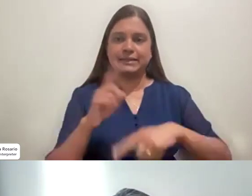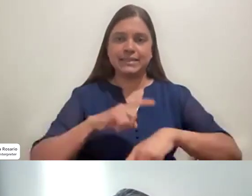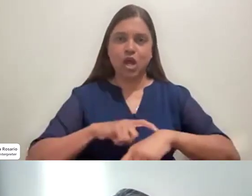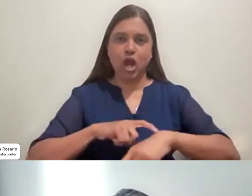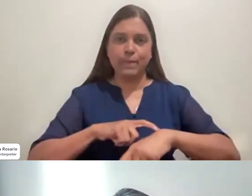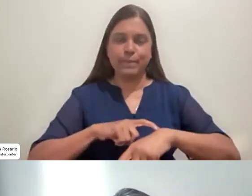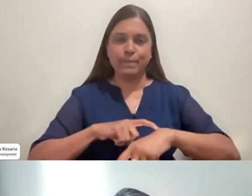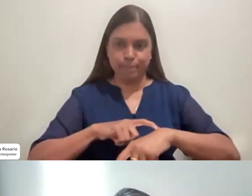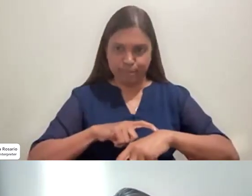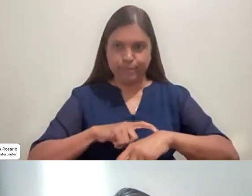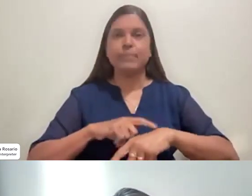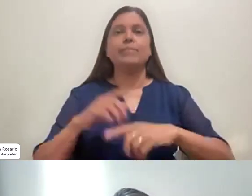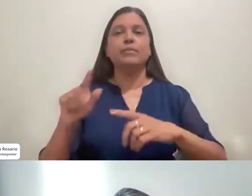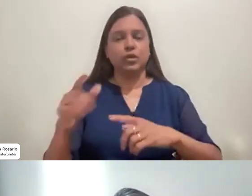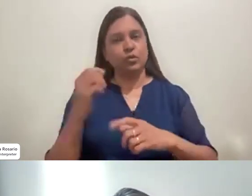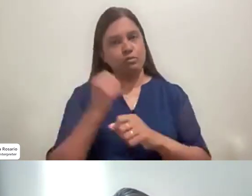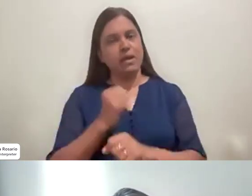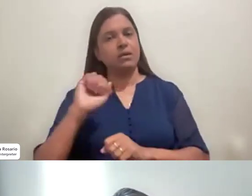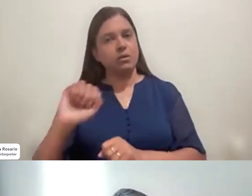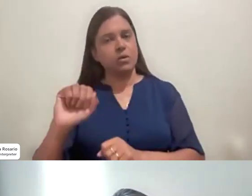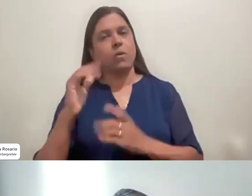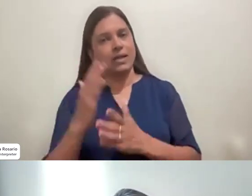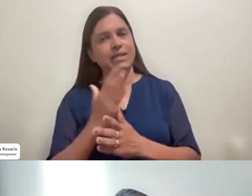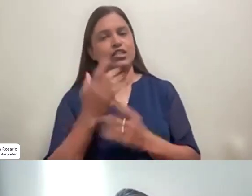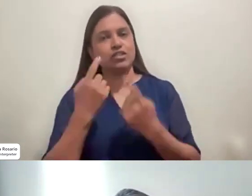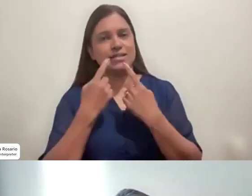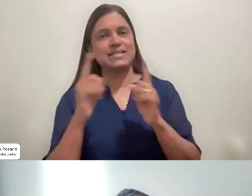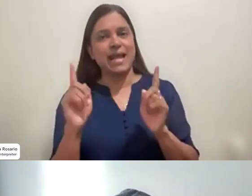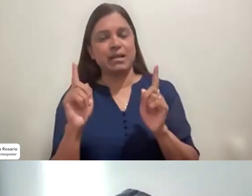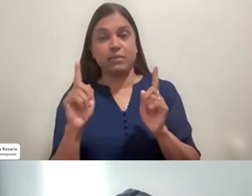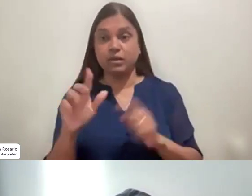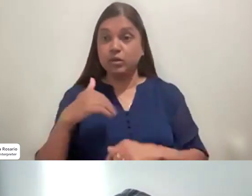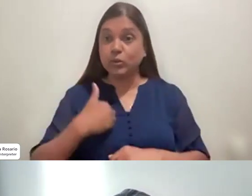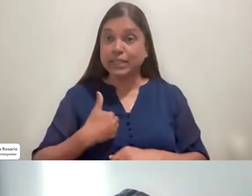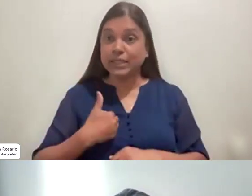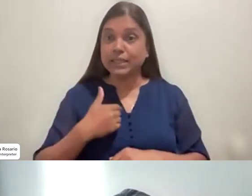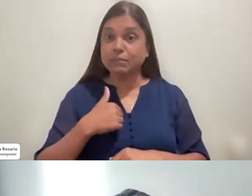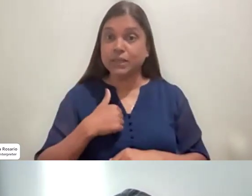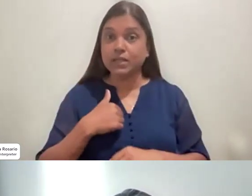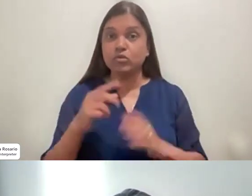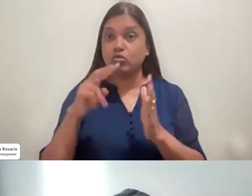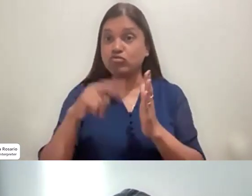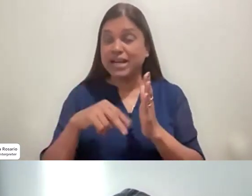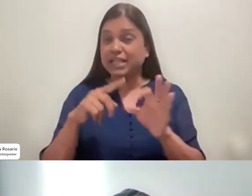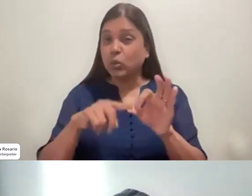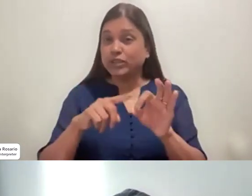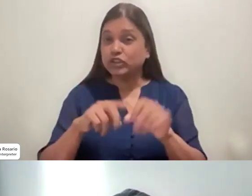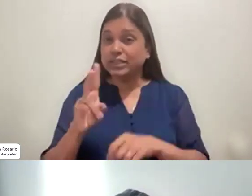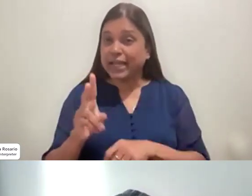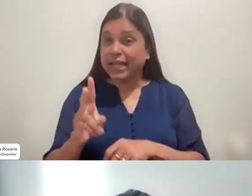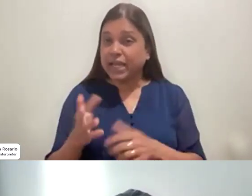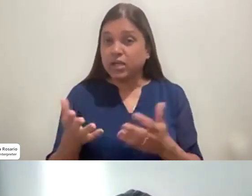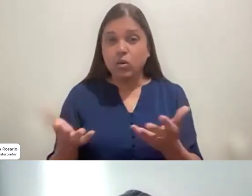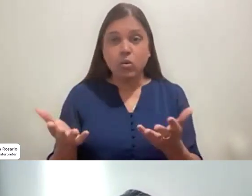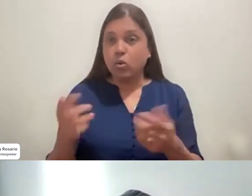to the initial statement addressing the question. Do you need me to read the question again? Or